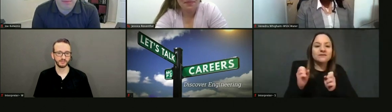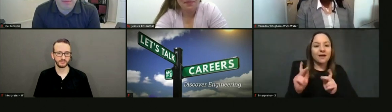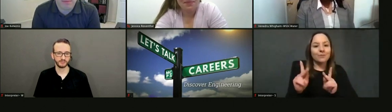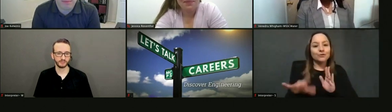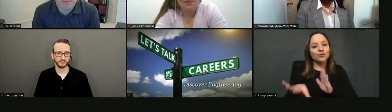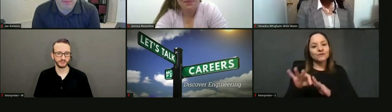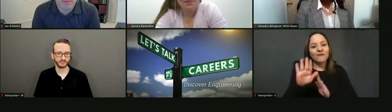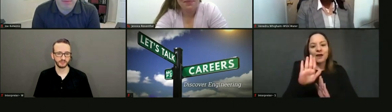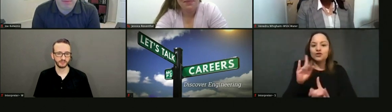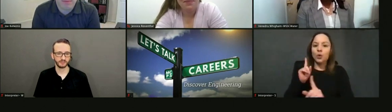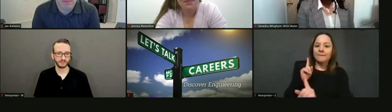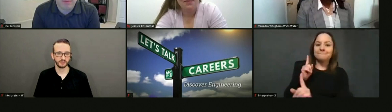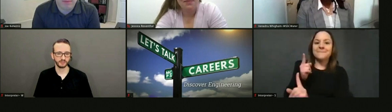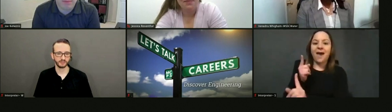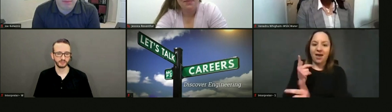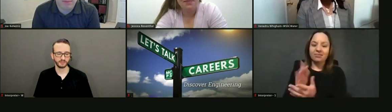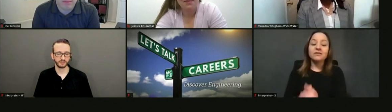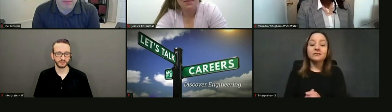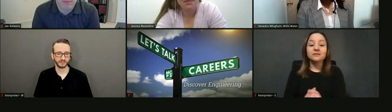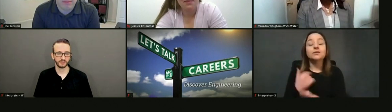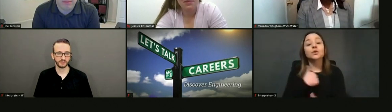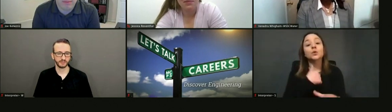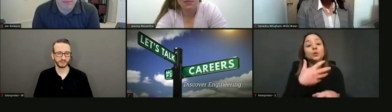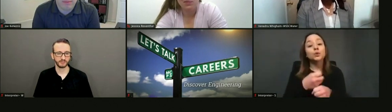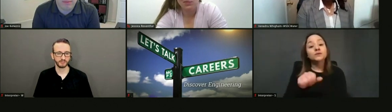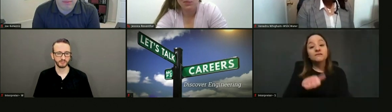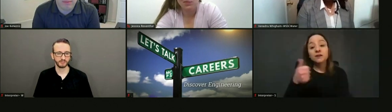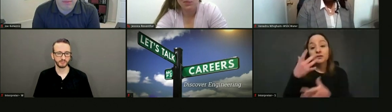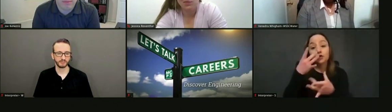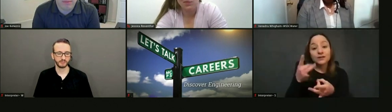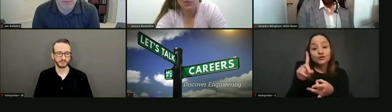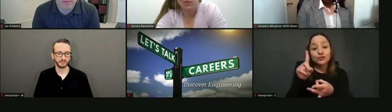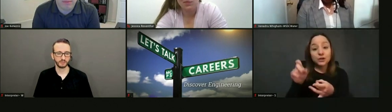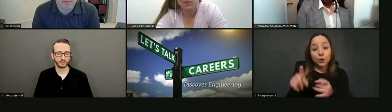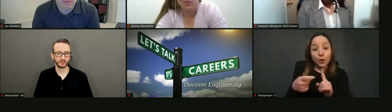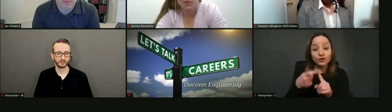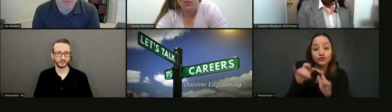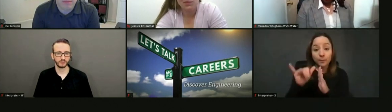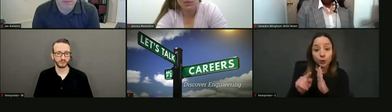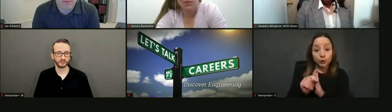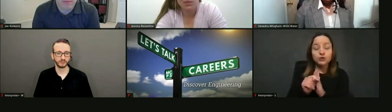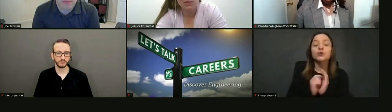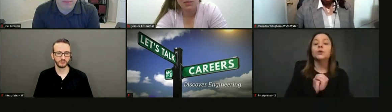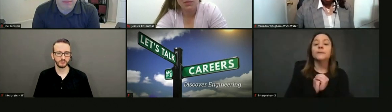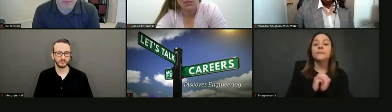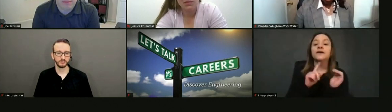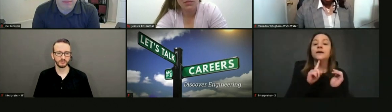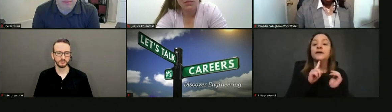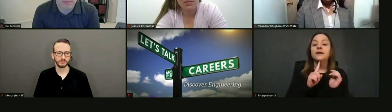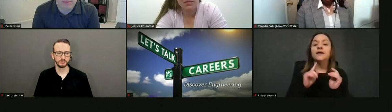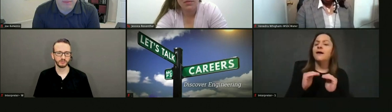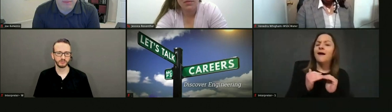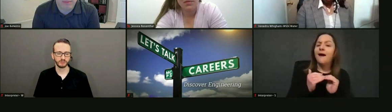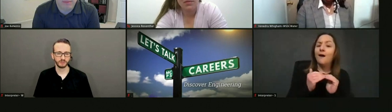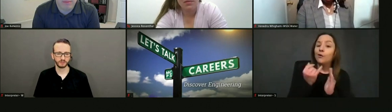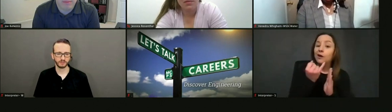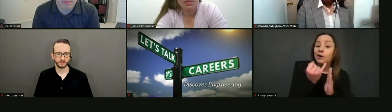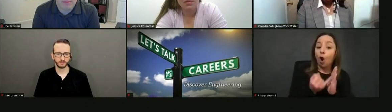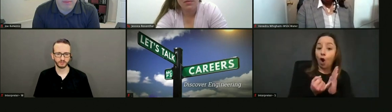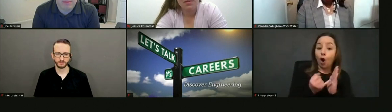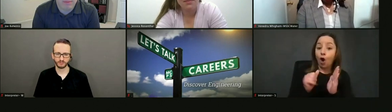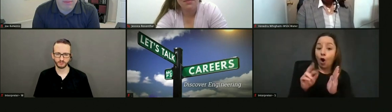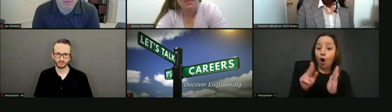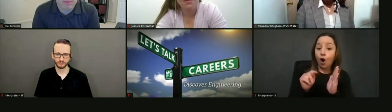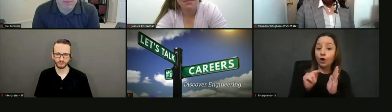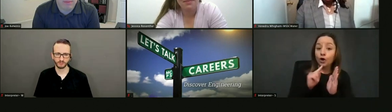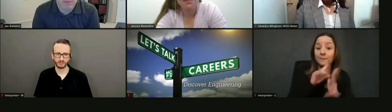path. We received another really interesting question from YouTube, and it is, how can art be involved in a